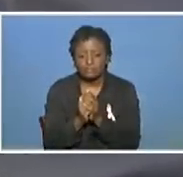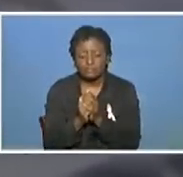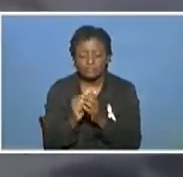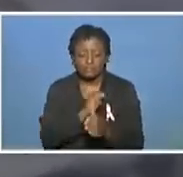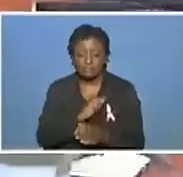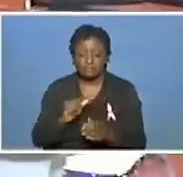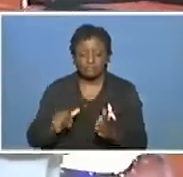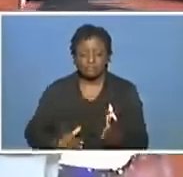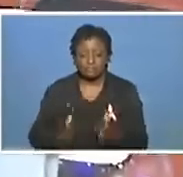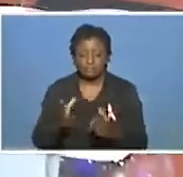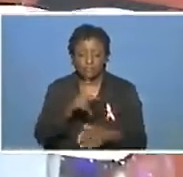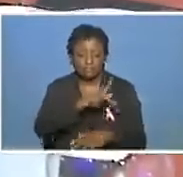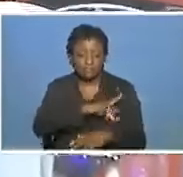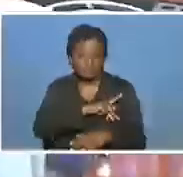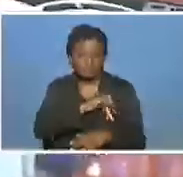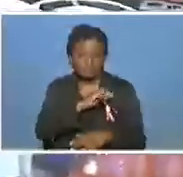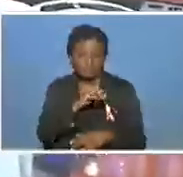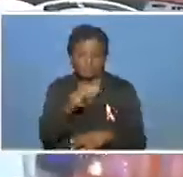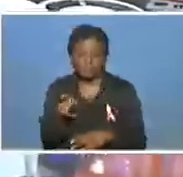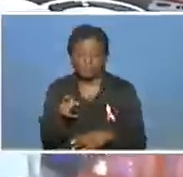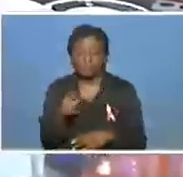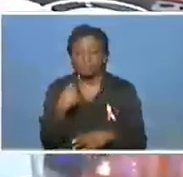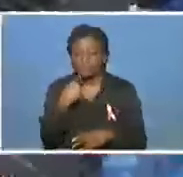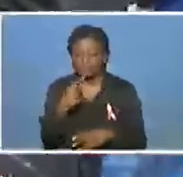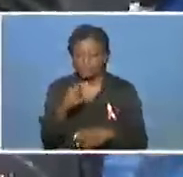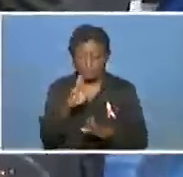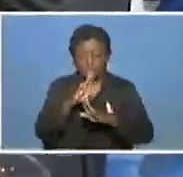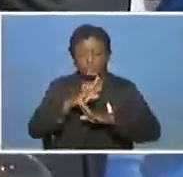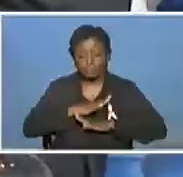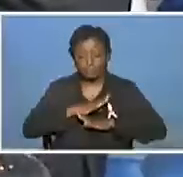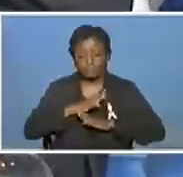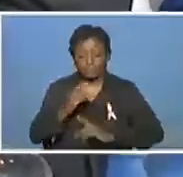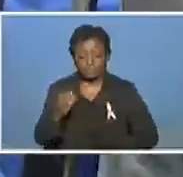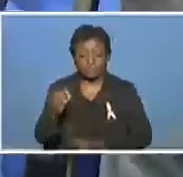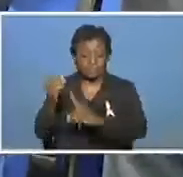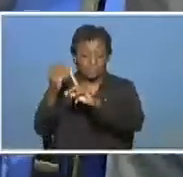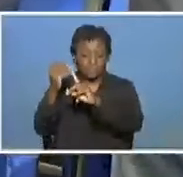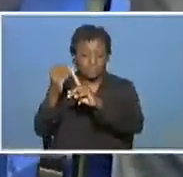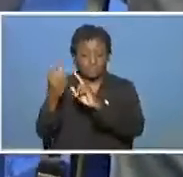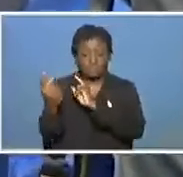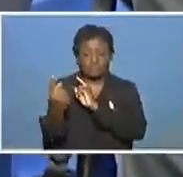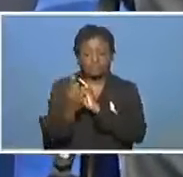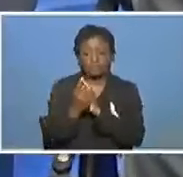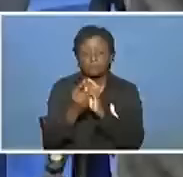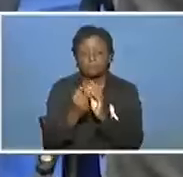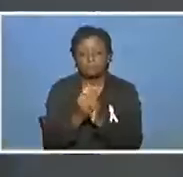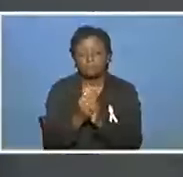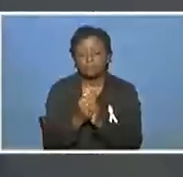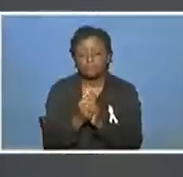Ambassador Pinder says he is pleased that the objectives have been met.